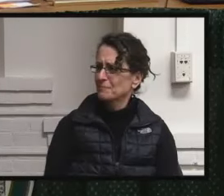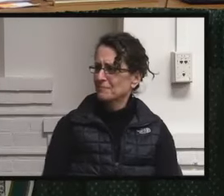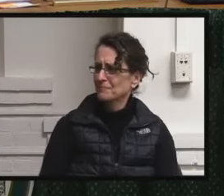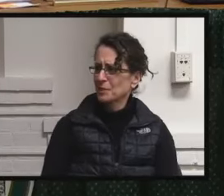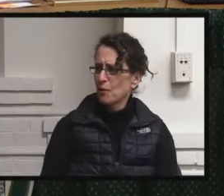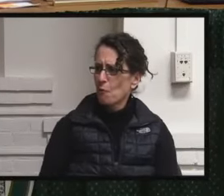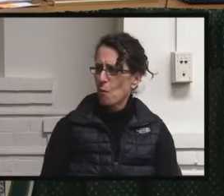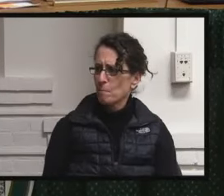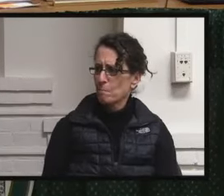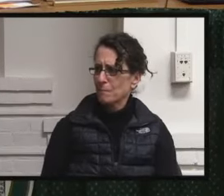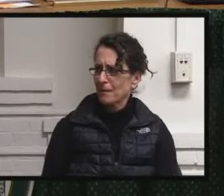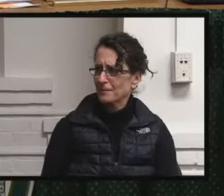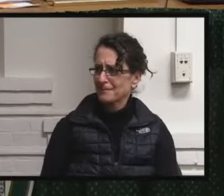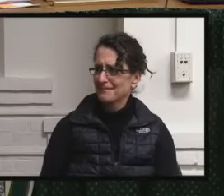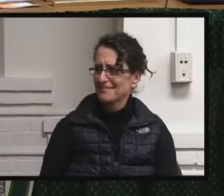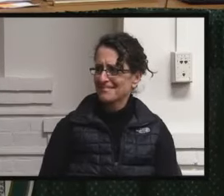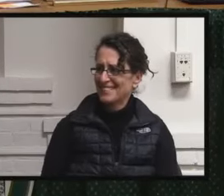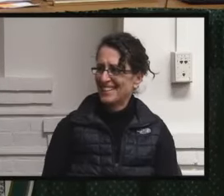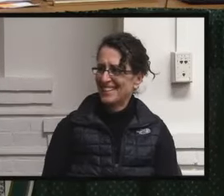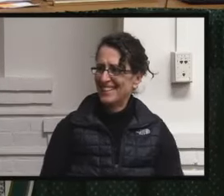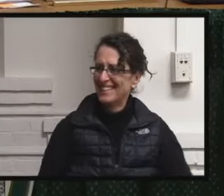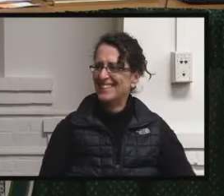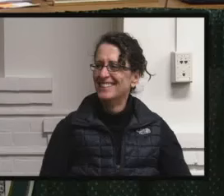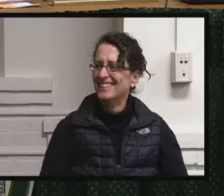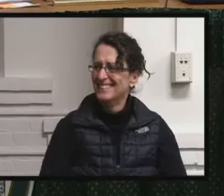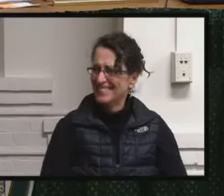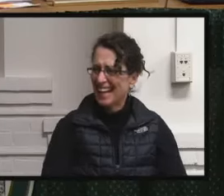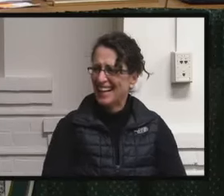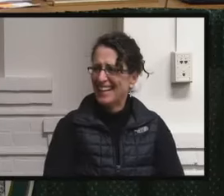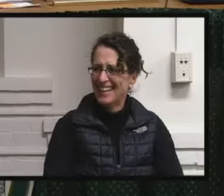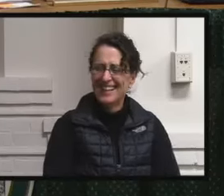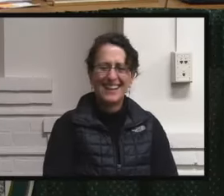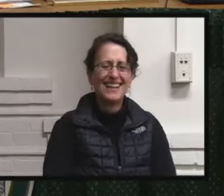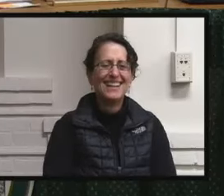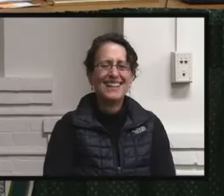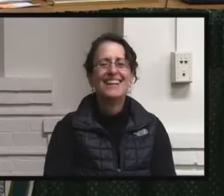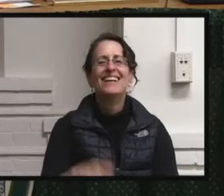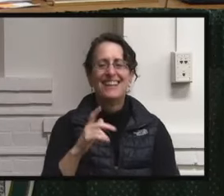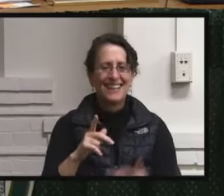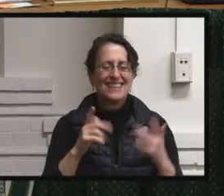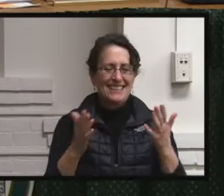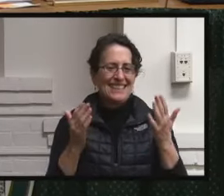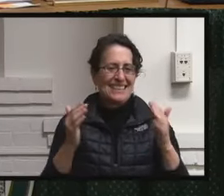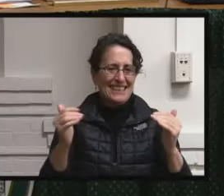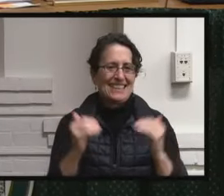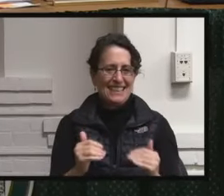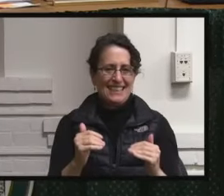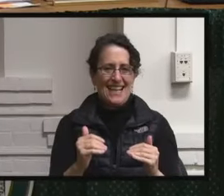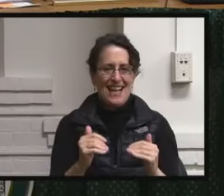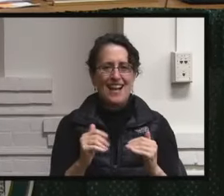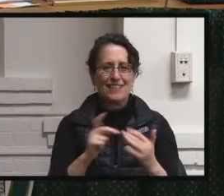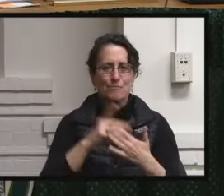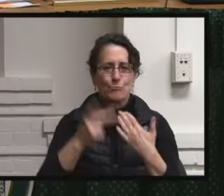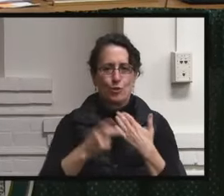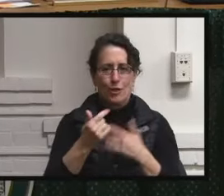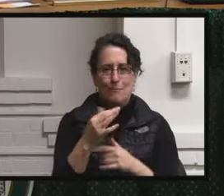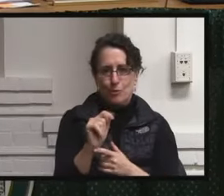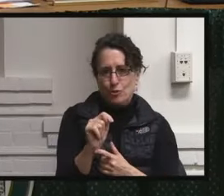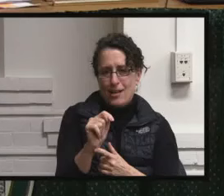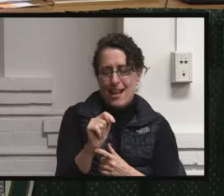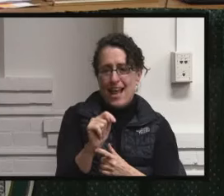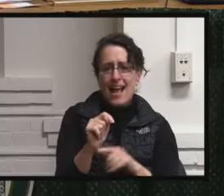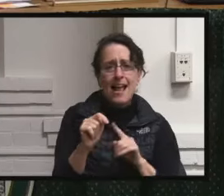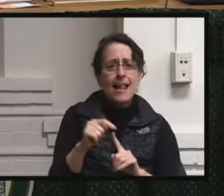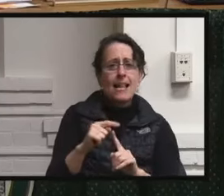Community Drug Interdiction Program grant. Peter, you want to speak to that? Sure. This is for funding